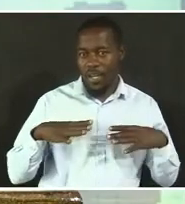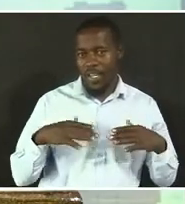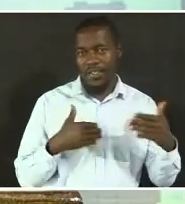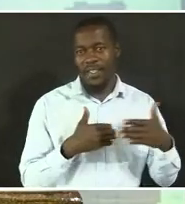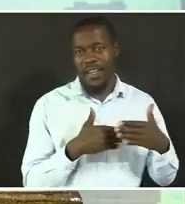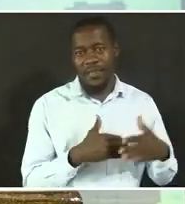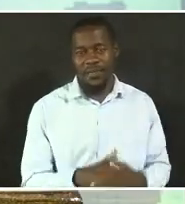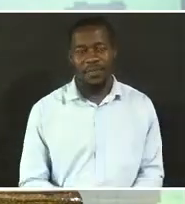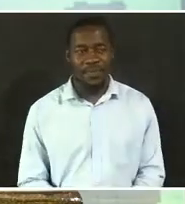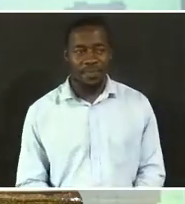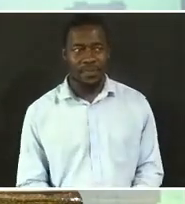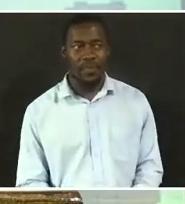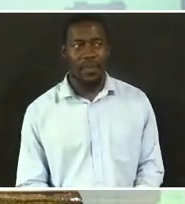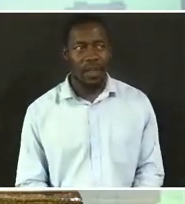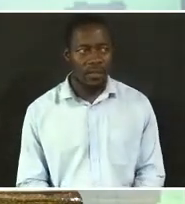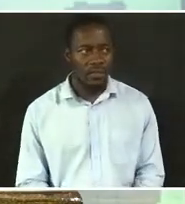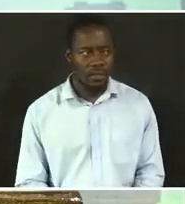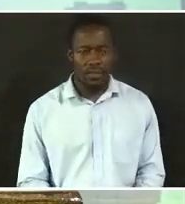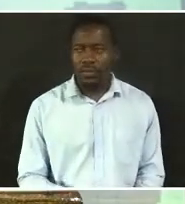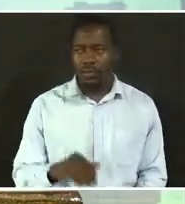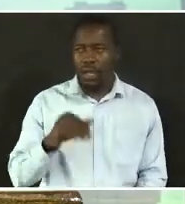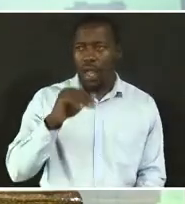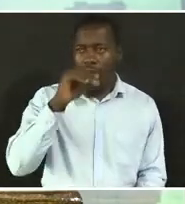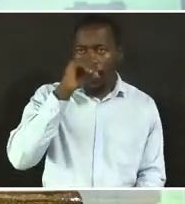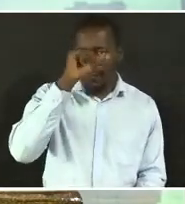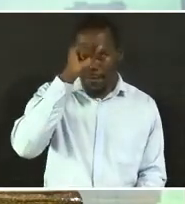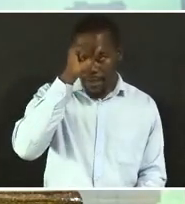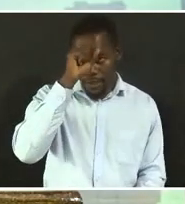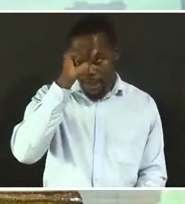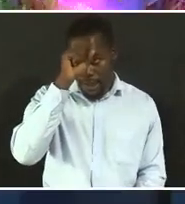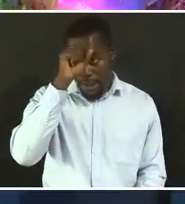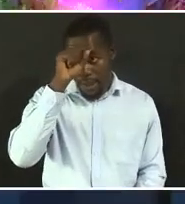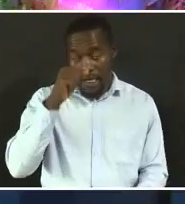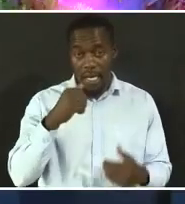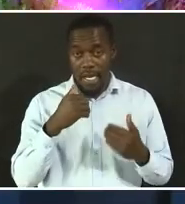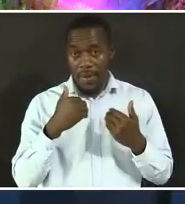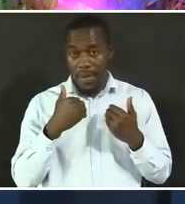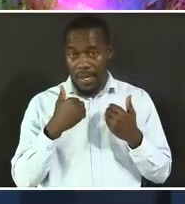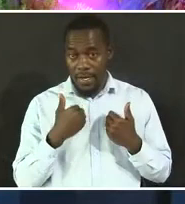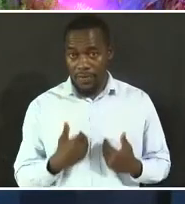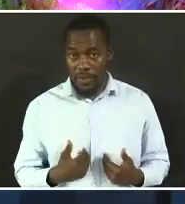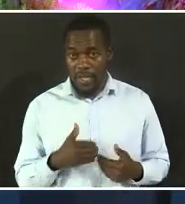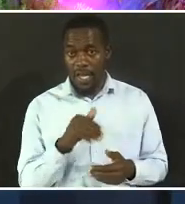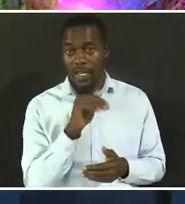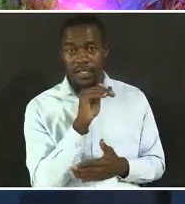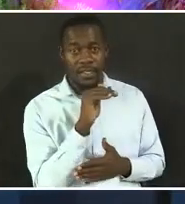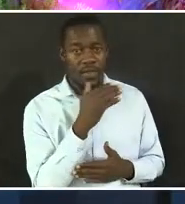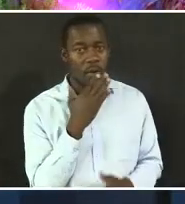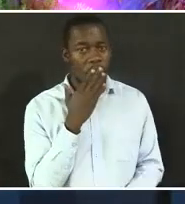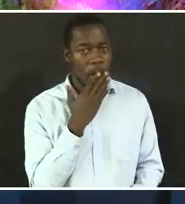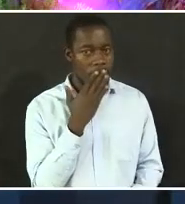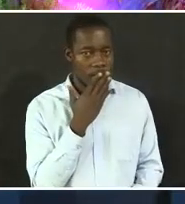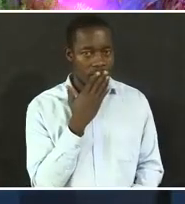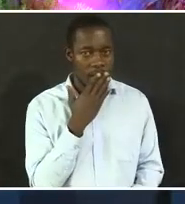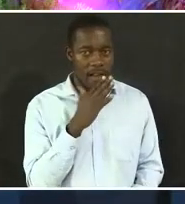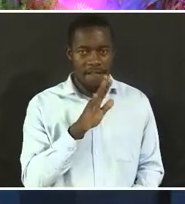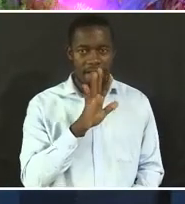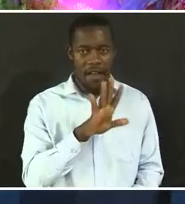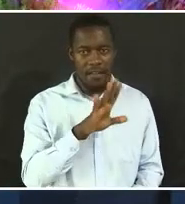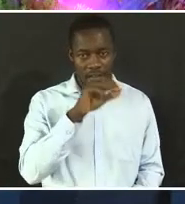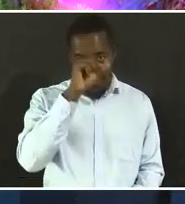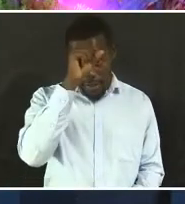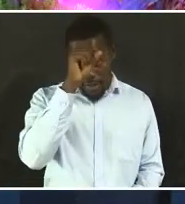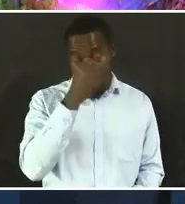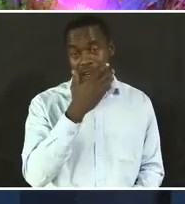When the foolish ones asked for the oil of the wise ones, listen to this. The Bible says the foolish asked for the